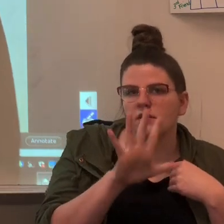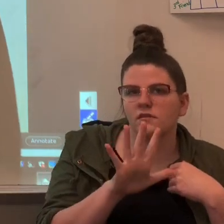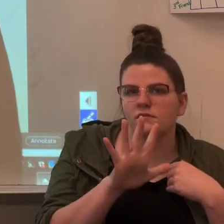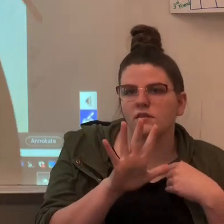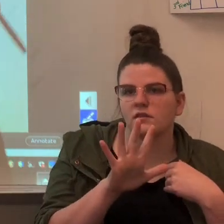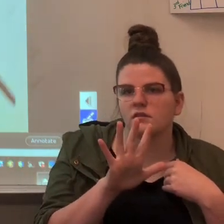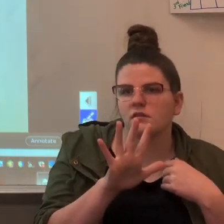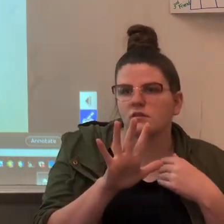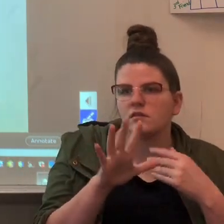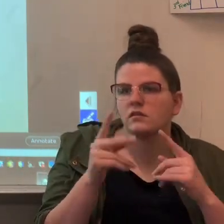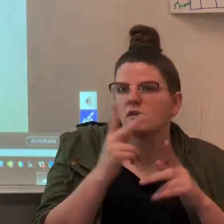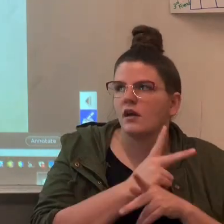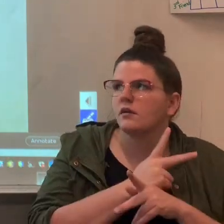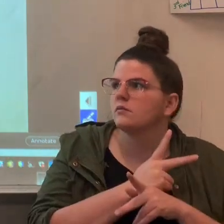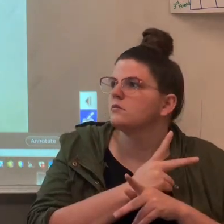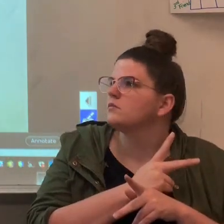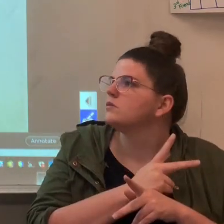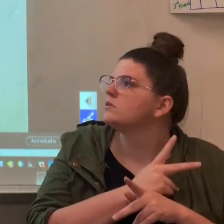times